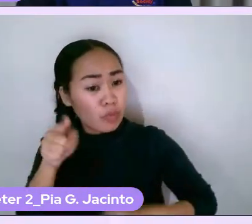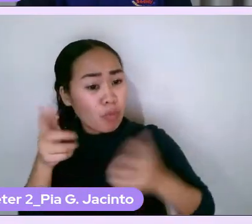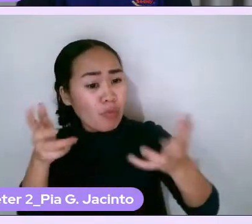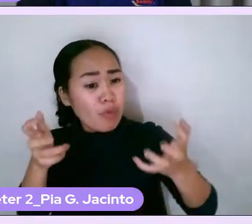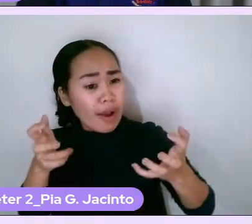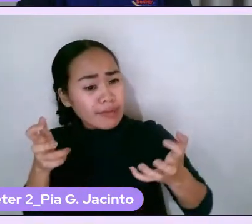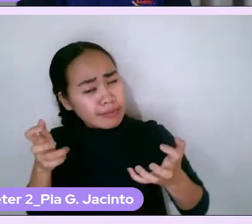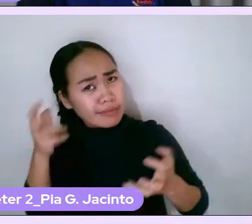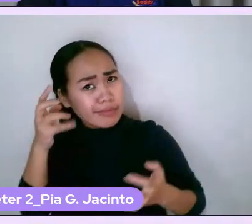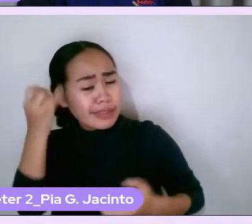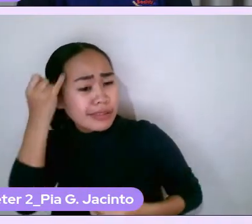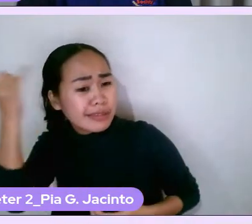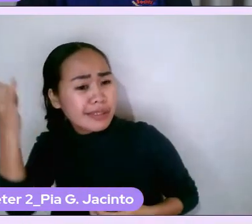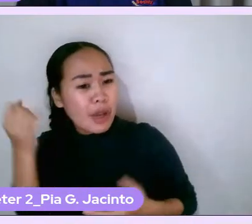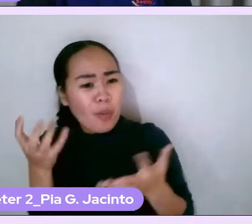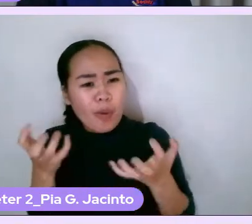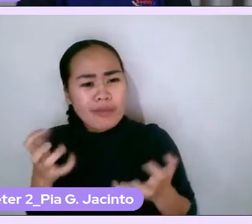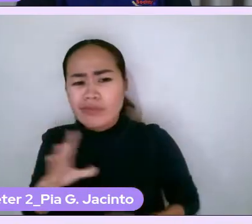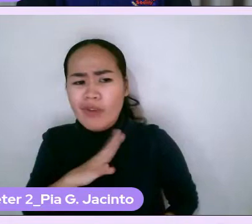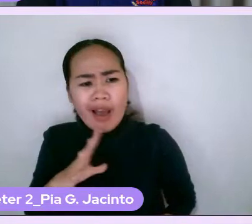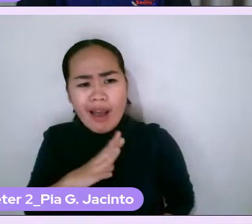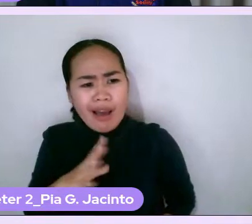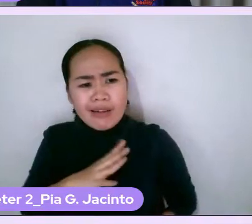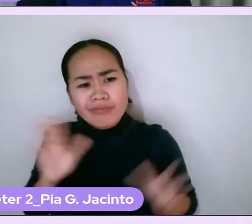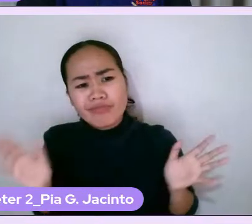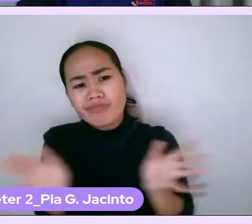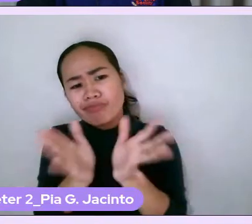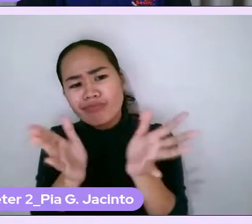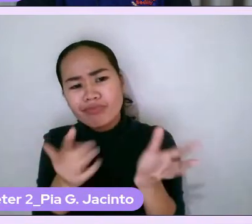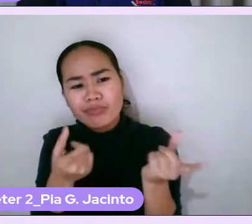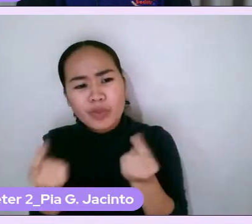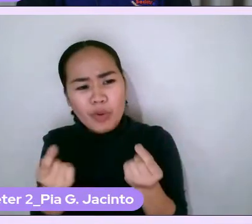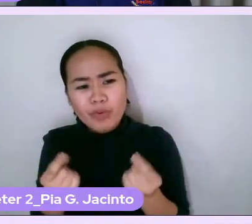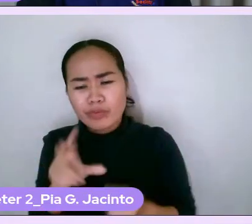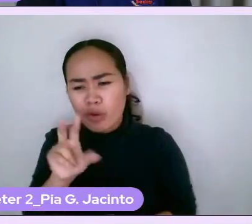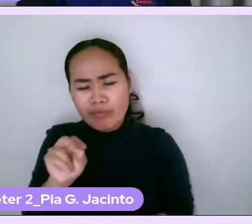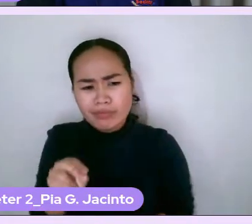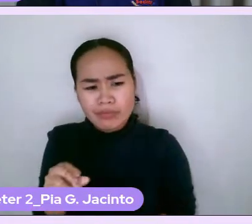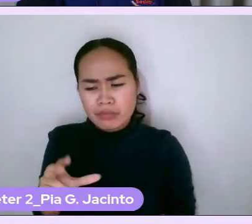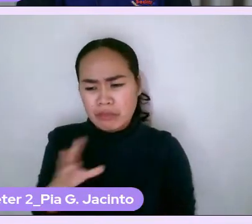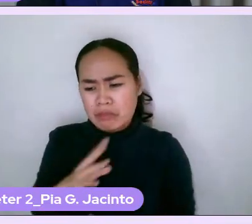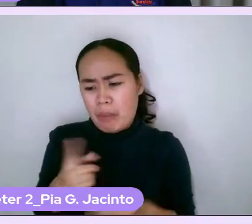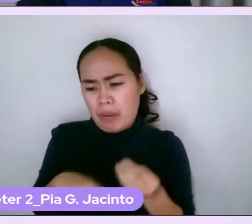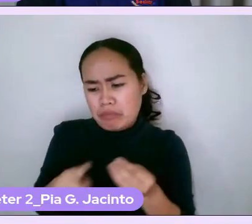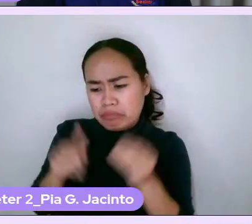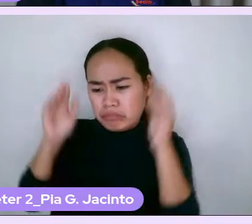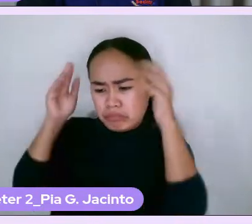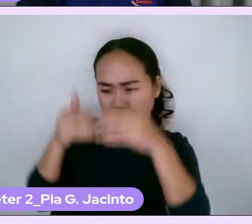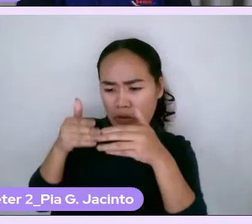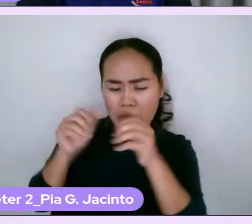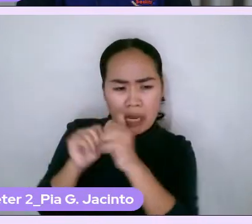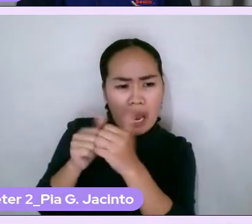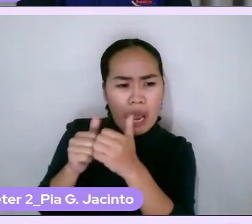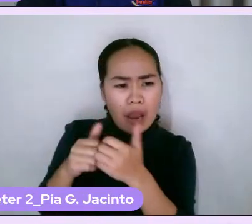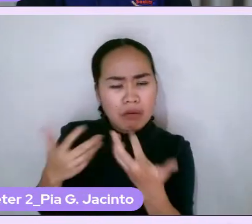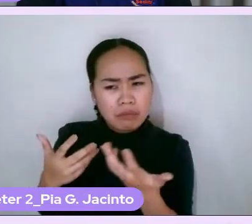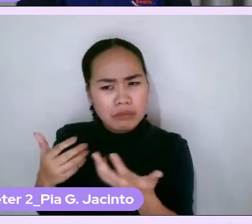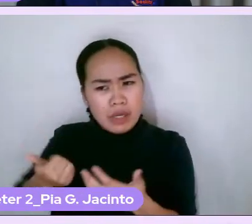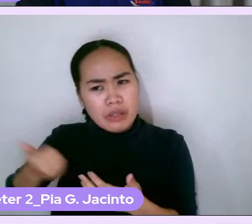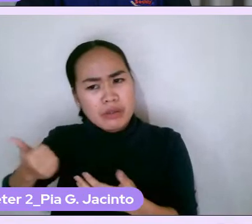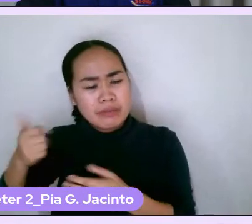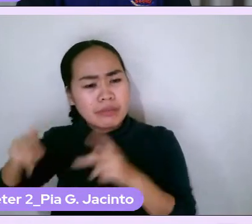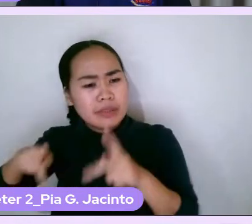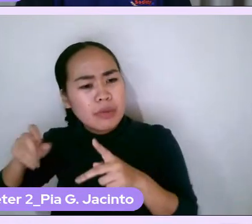it, right? And you shouldn't let, you know, norms or, you know, para preconceived things, right, hold you back.